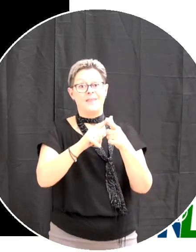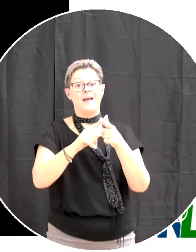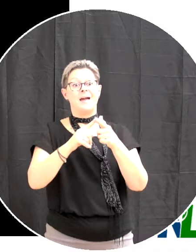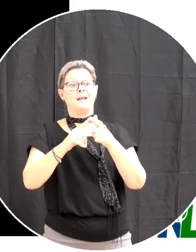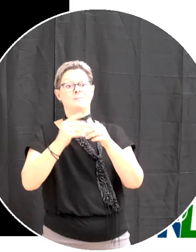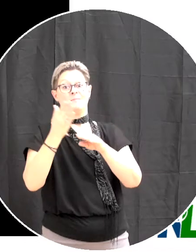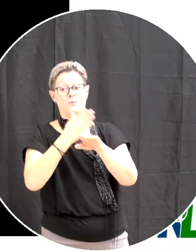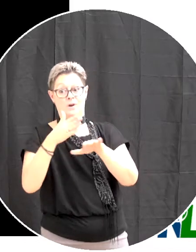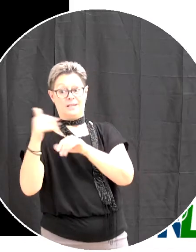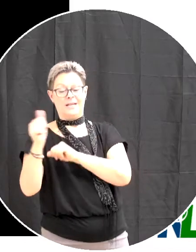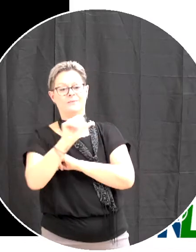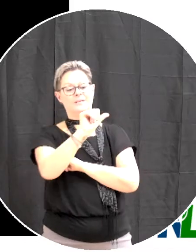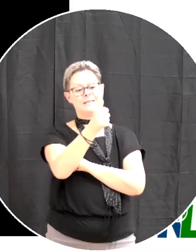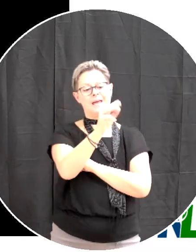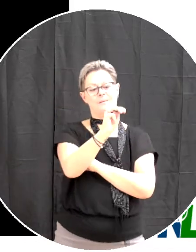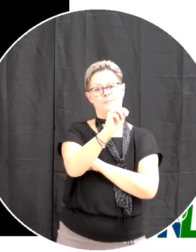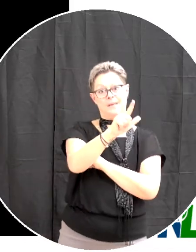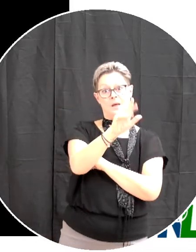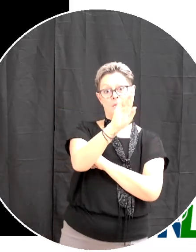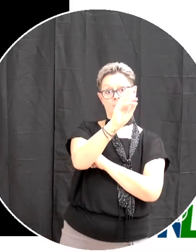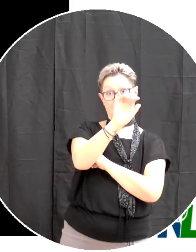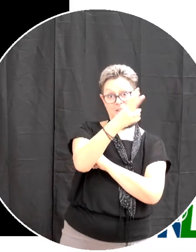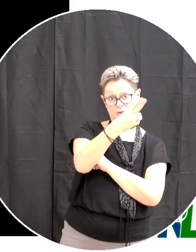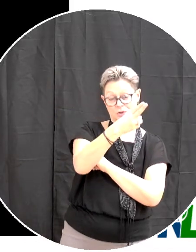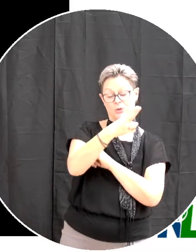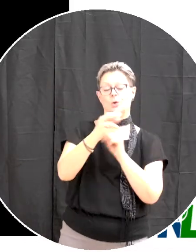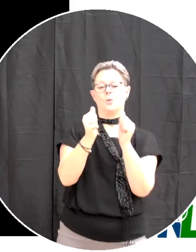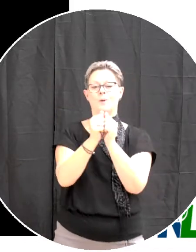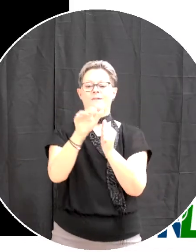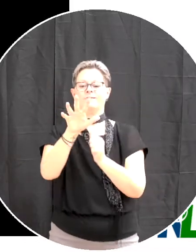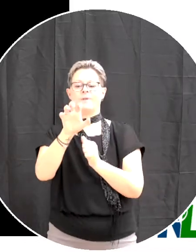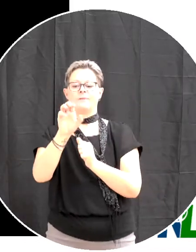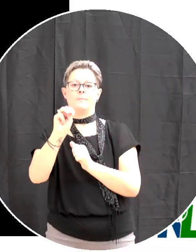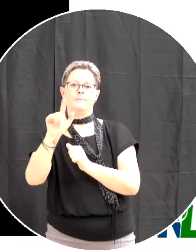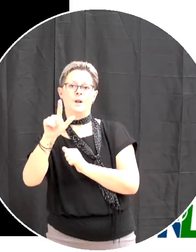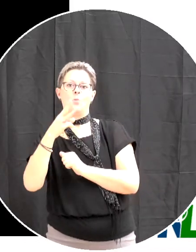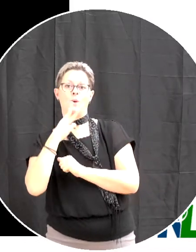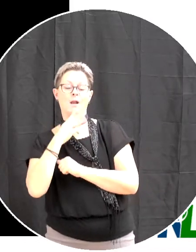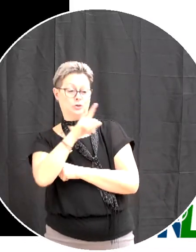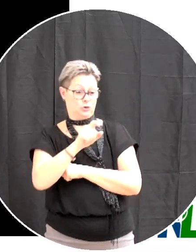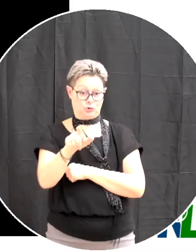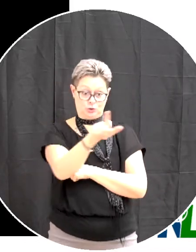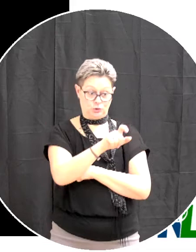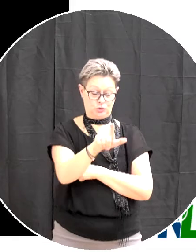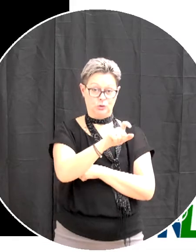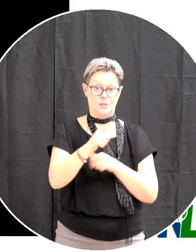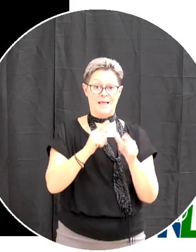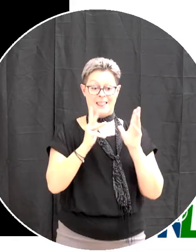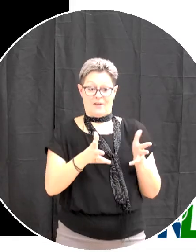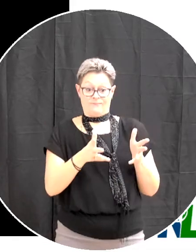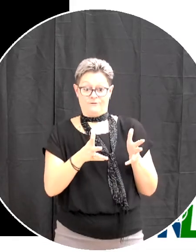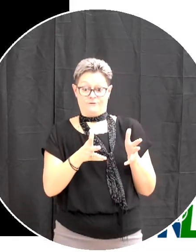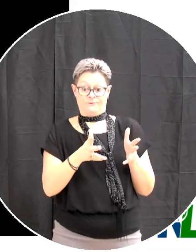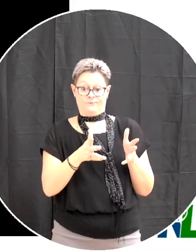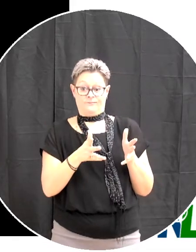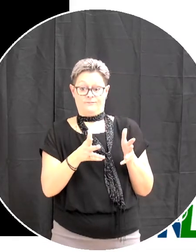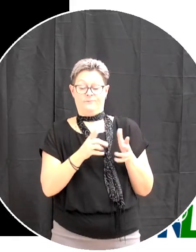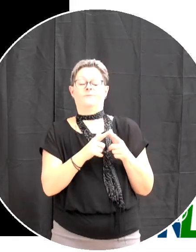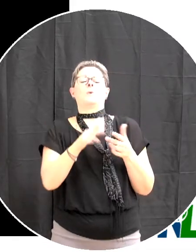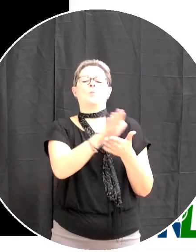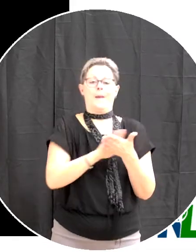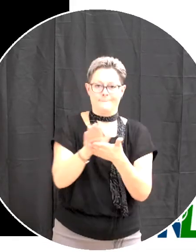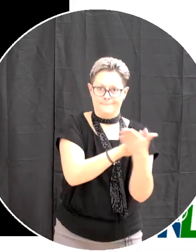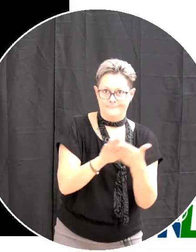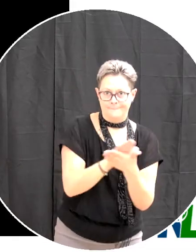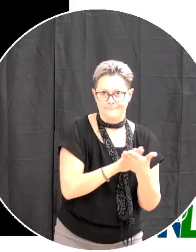ml bleach solution, leaving the disinfectant solution to stand for 1 minute before wiping away. Now, to sum up this brief video, I'd like to note that